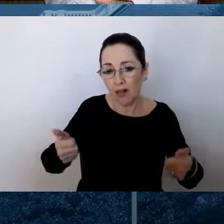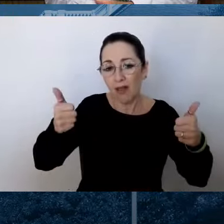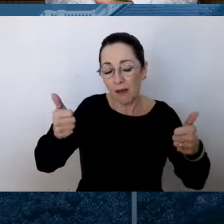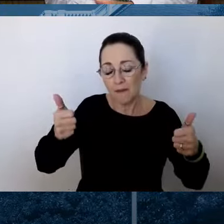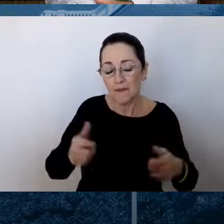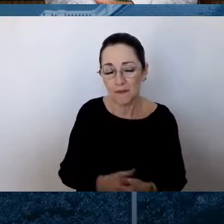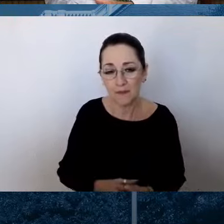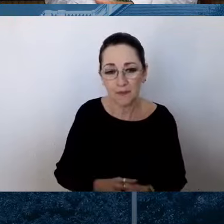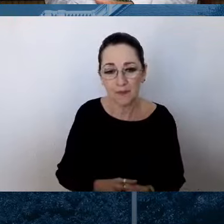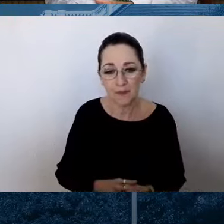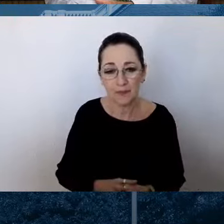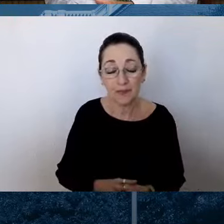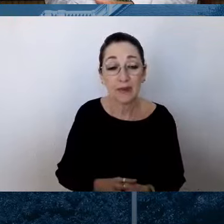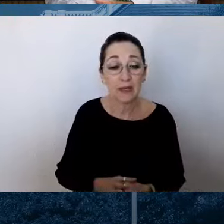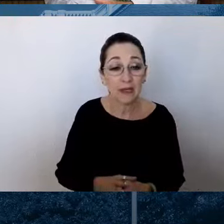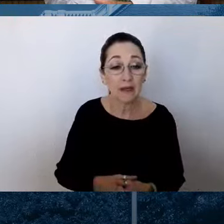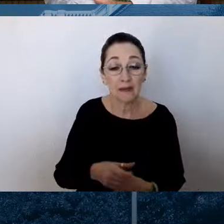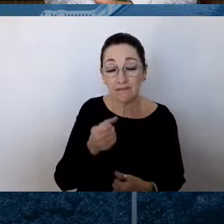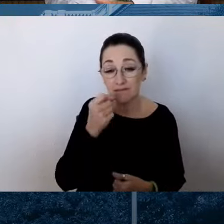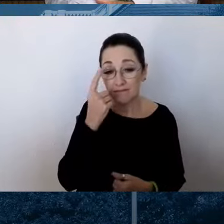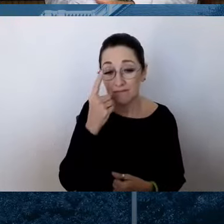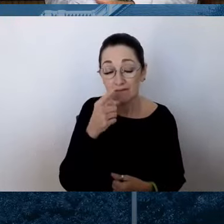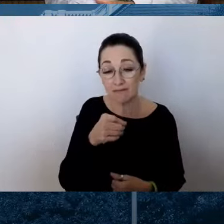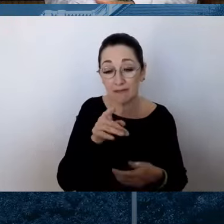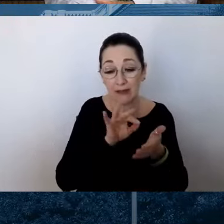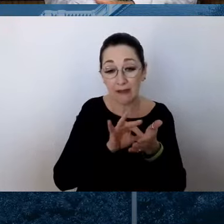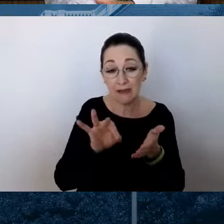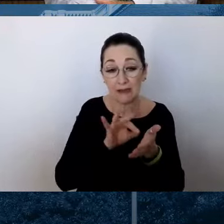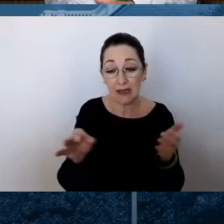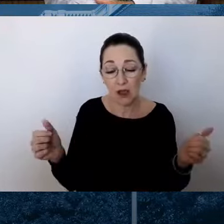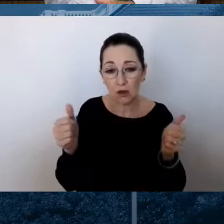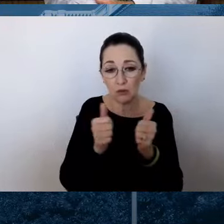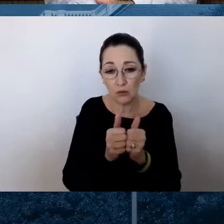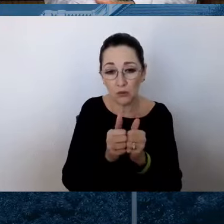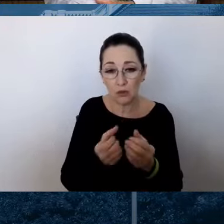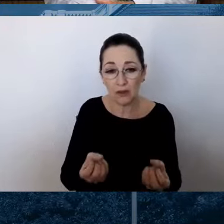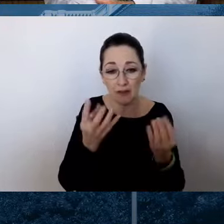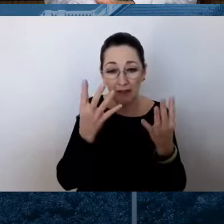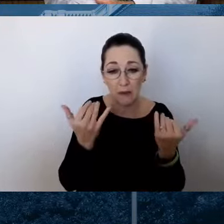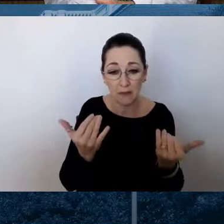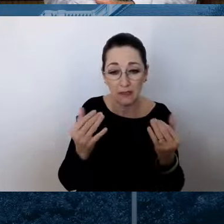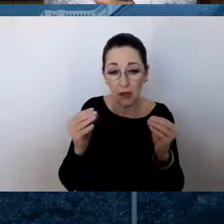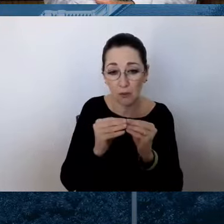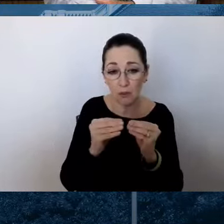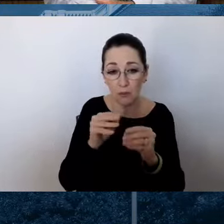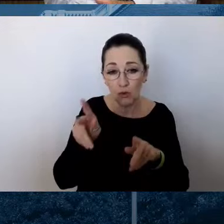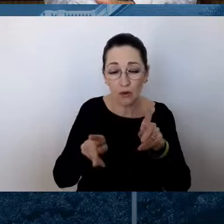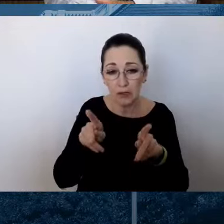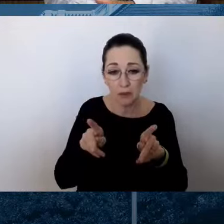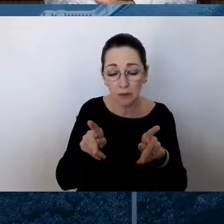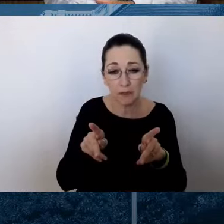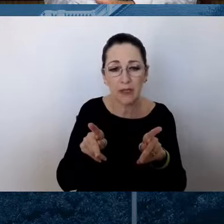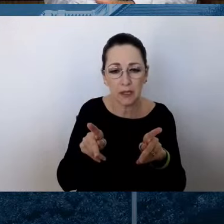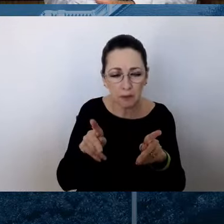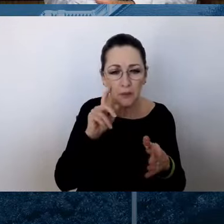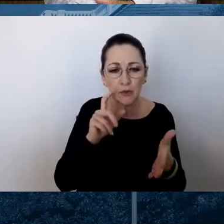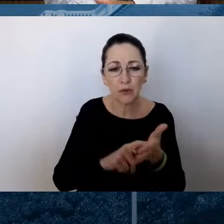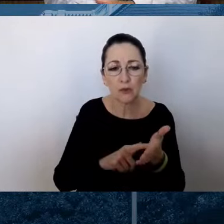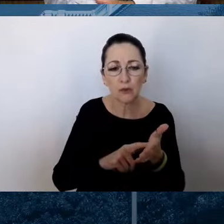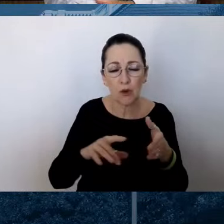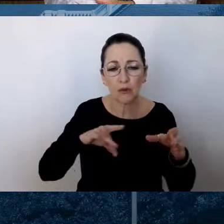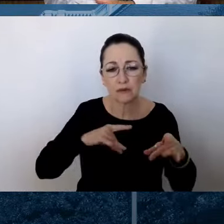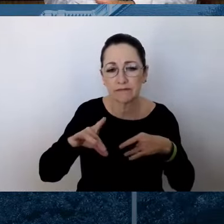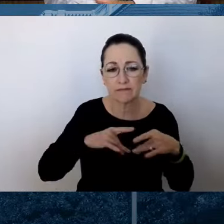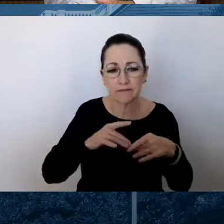obviously, you combine it with the uptick in positive cases, and there you have it, 8.7%, almost twice what